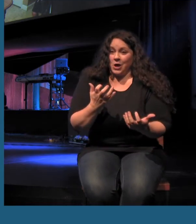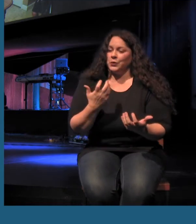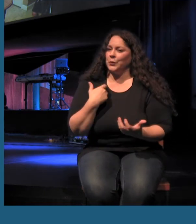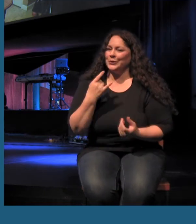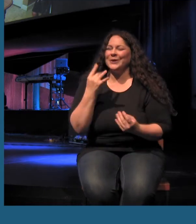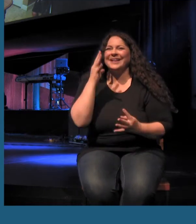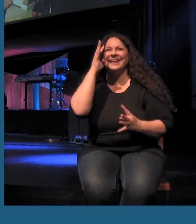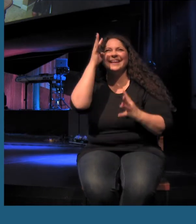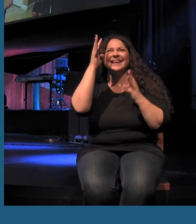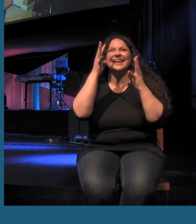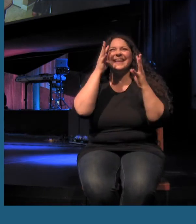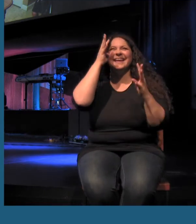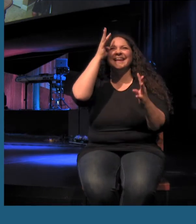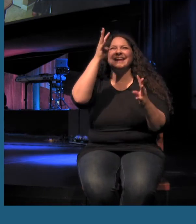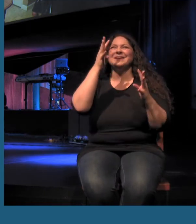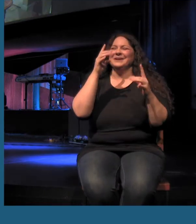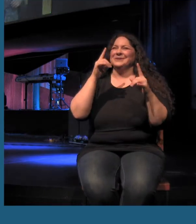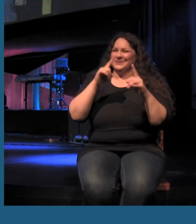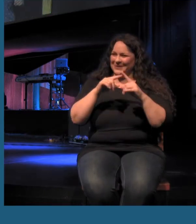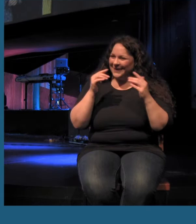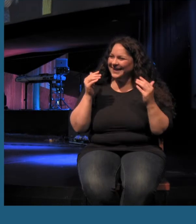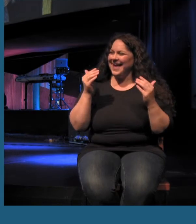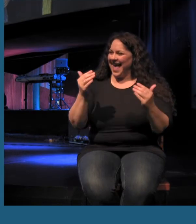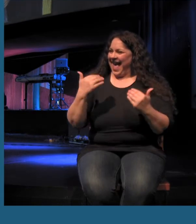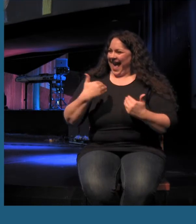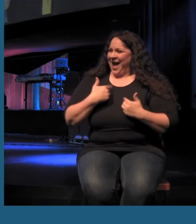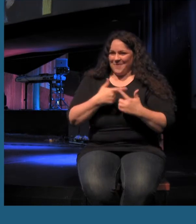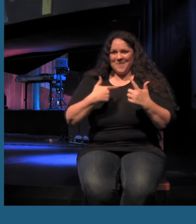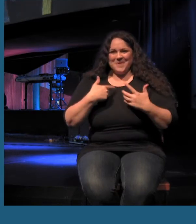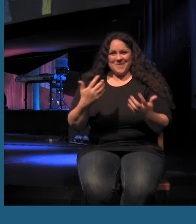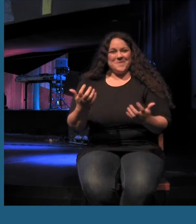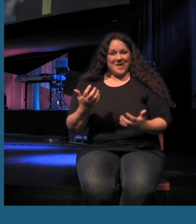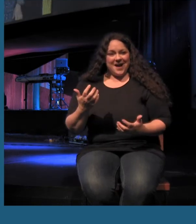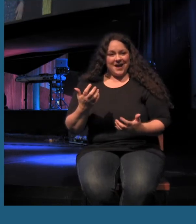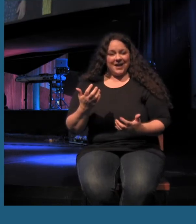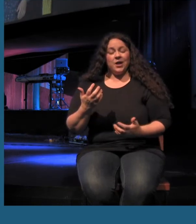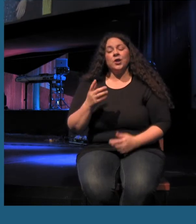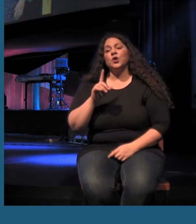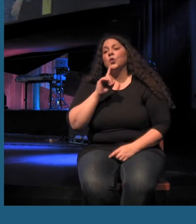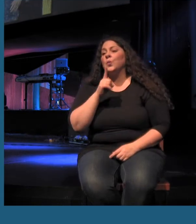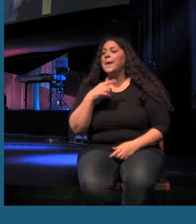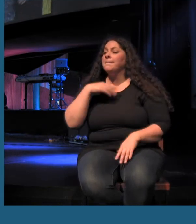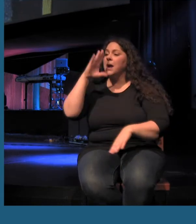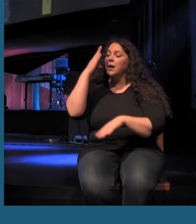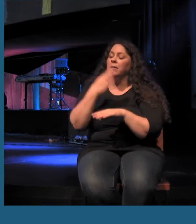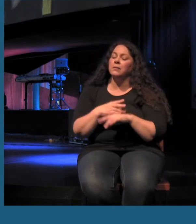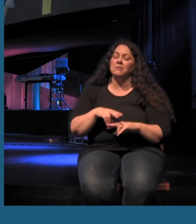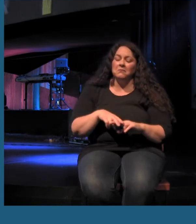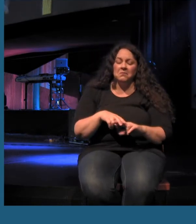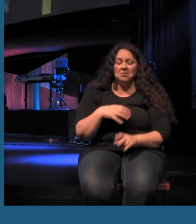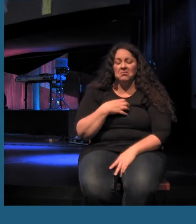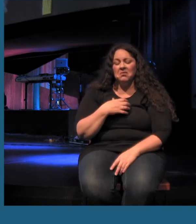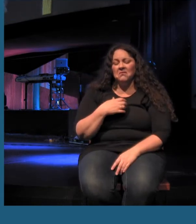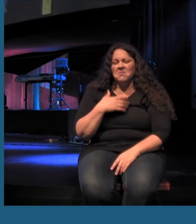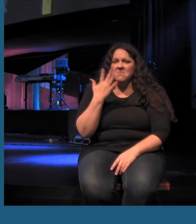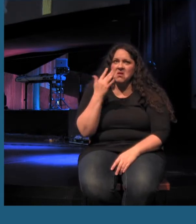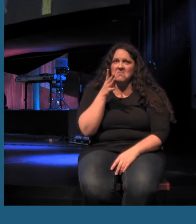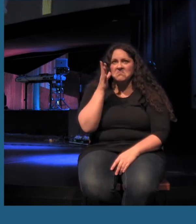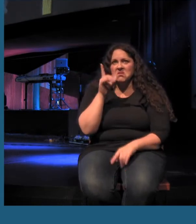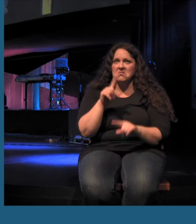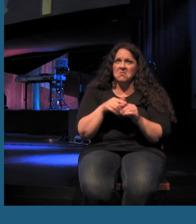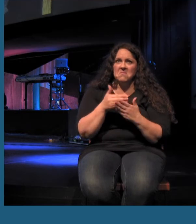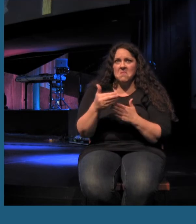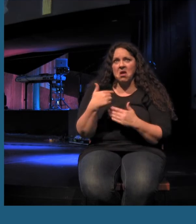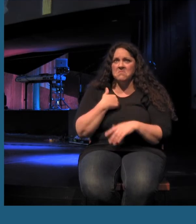develops your imagination. Now, he could have just sat in the corner and complained and said, you know, why can't my parents buy me a